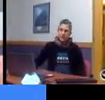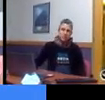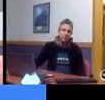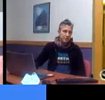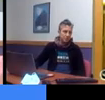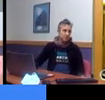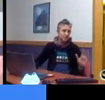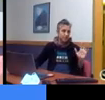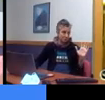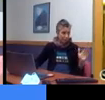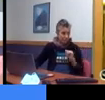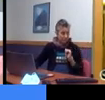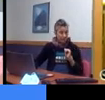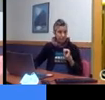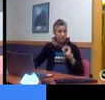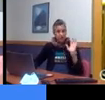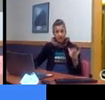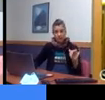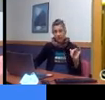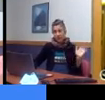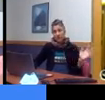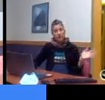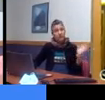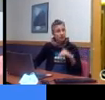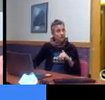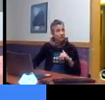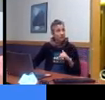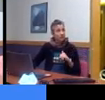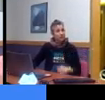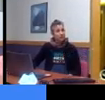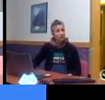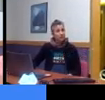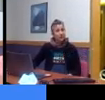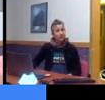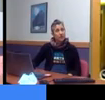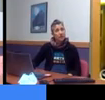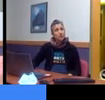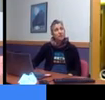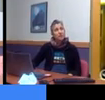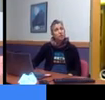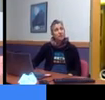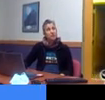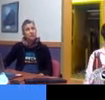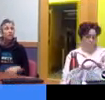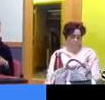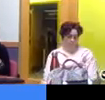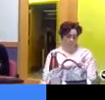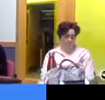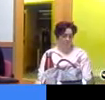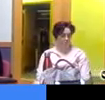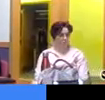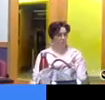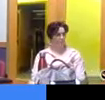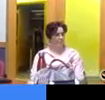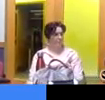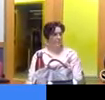I like it when patients are able to get dressed after the exam part, so then we can regroup and talk about the plan, making sure that they know what the plan